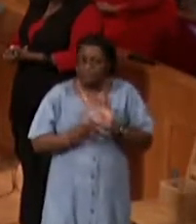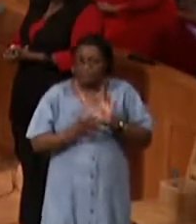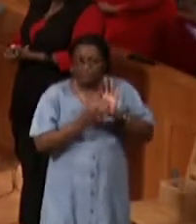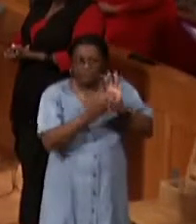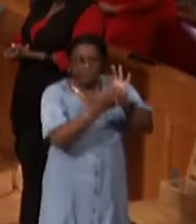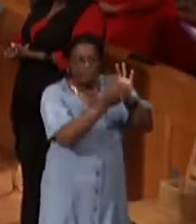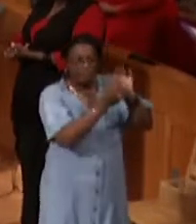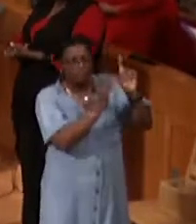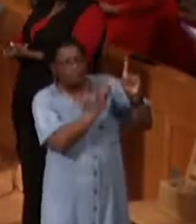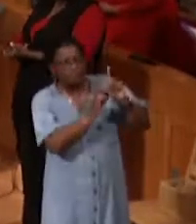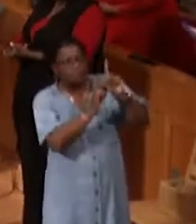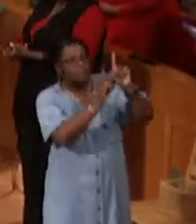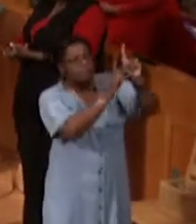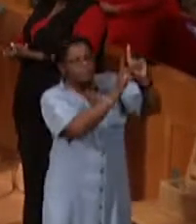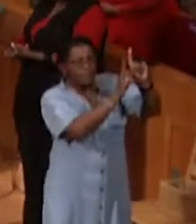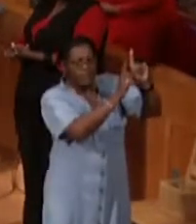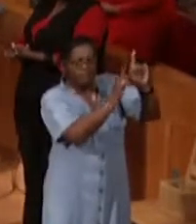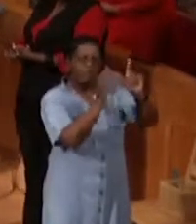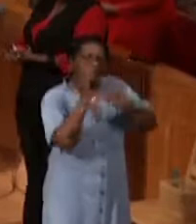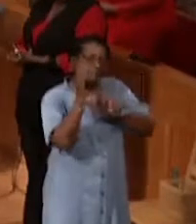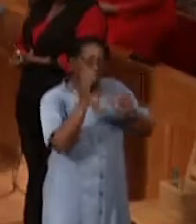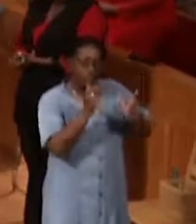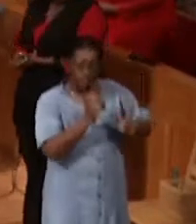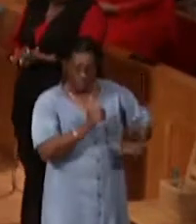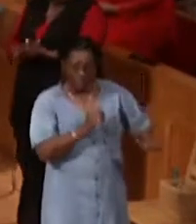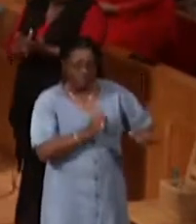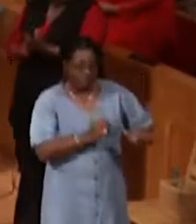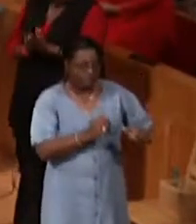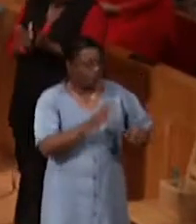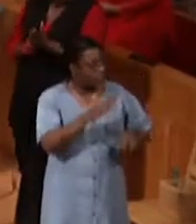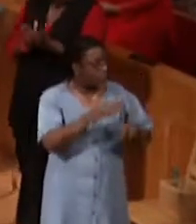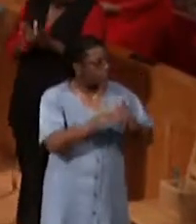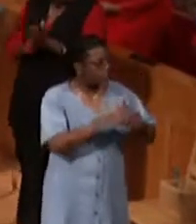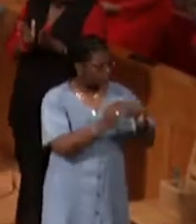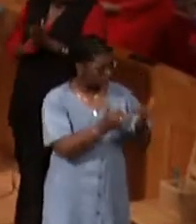Thursday. He's here today. Amen.